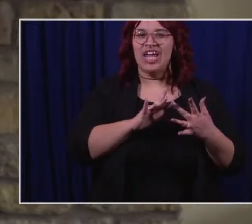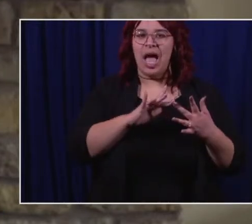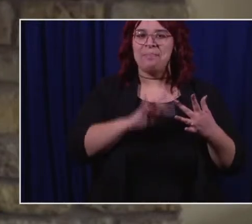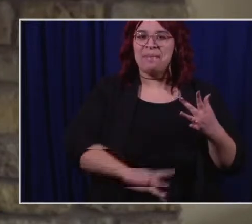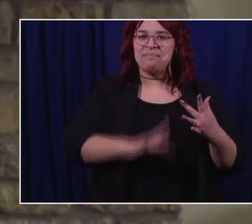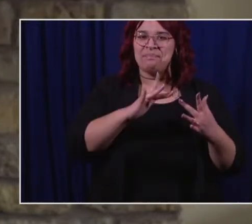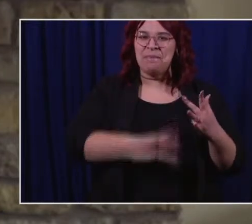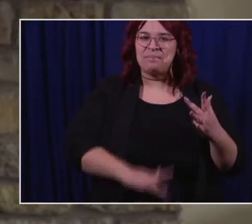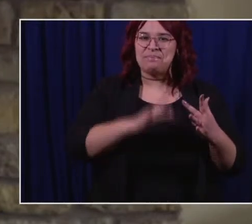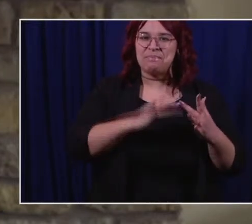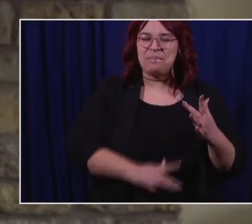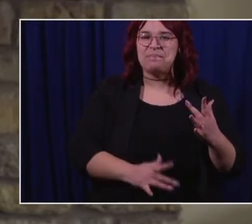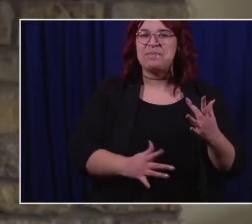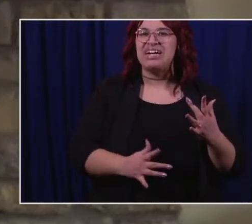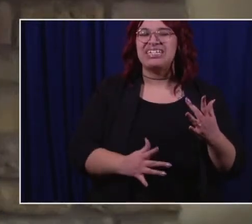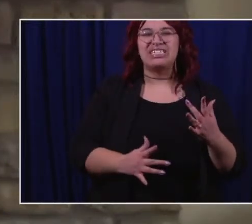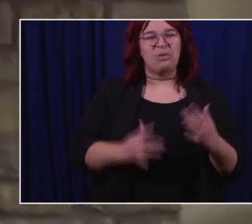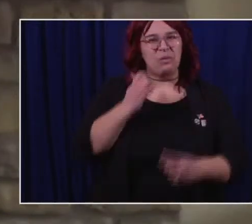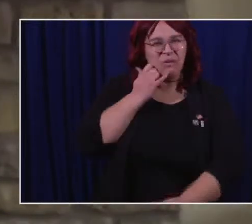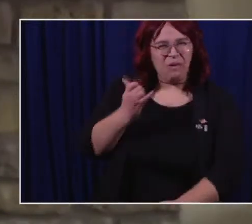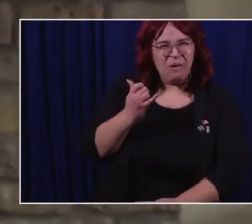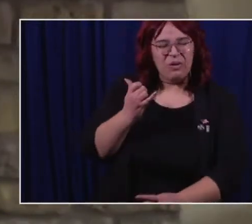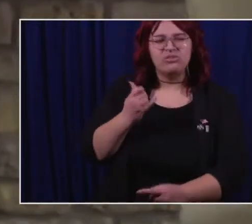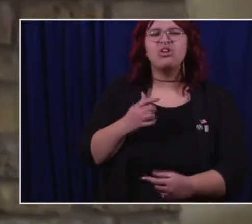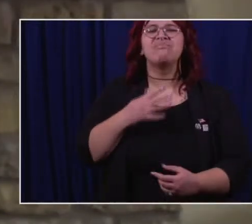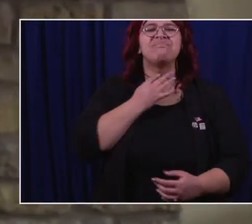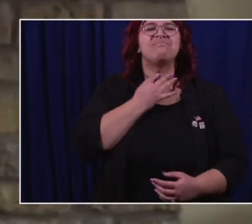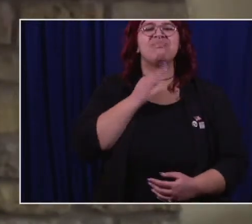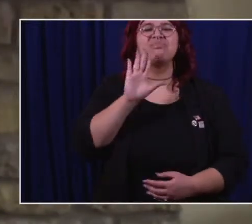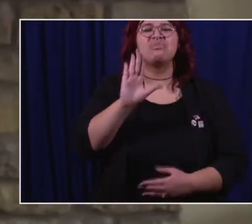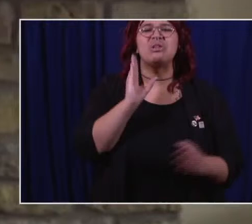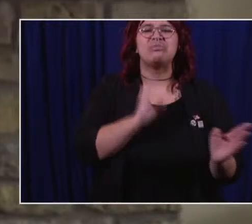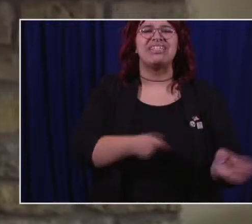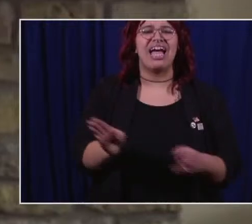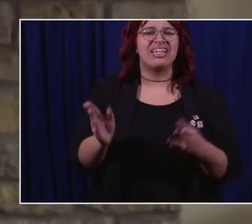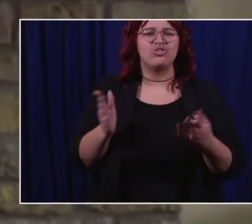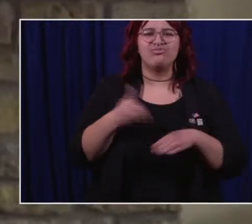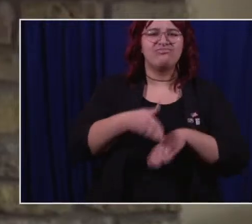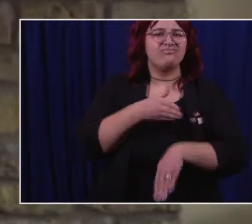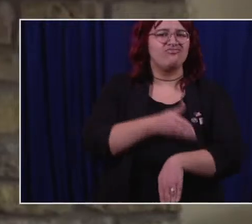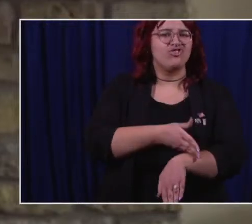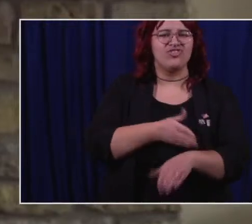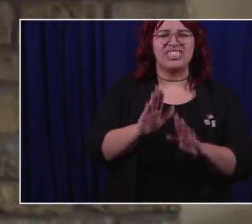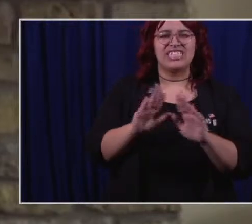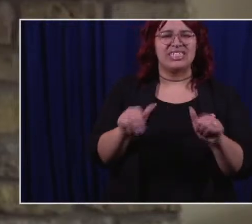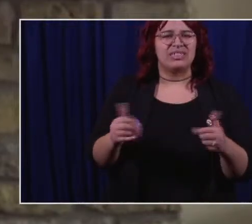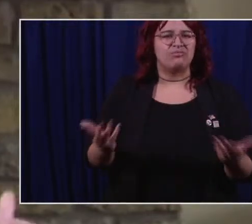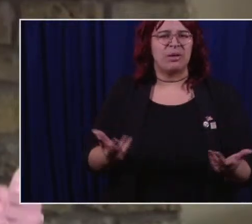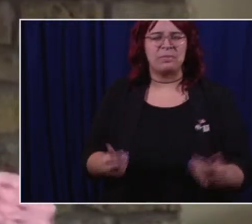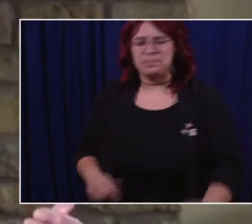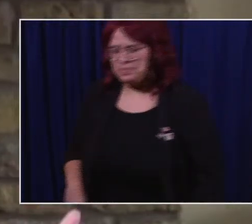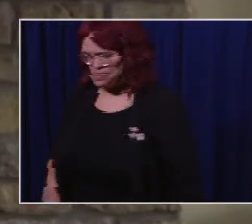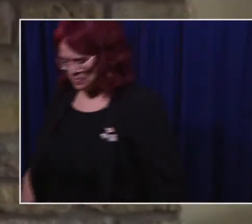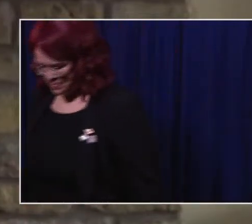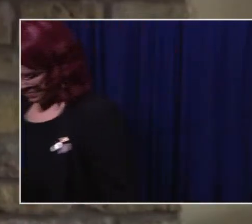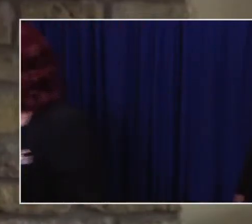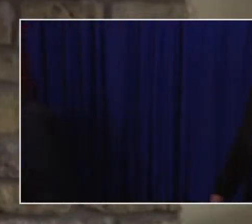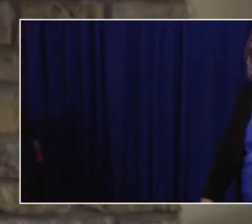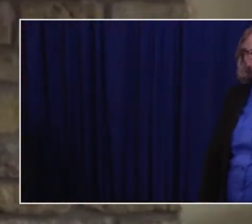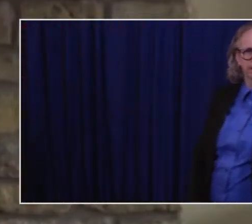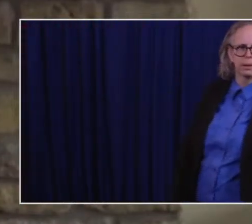long-term vaccine sign-up? Well, for those people who can access the internet, our goal is